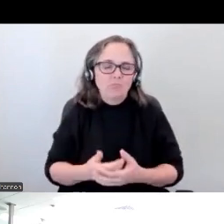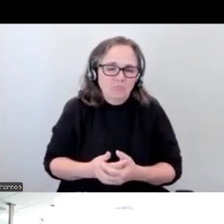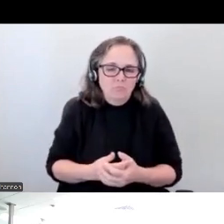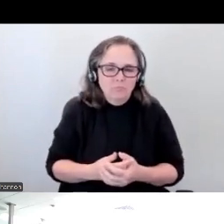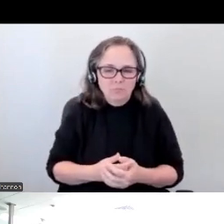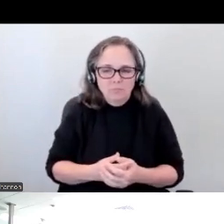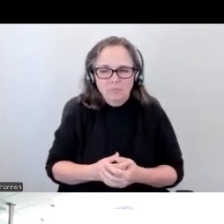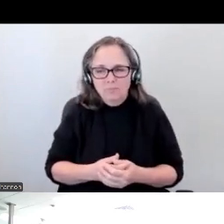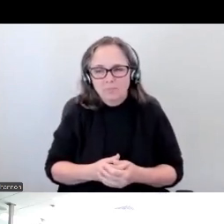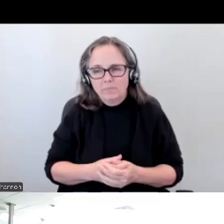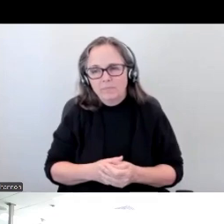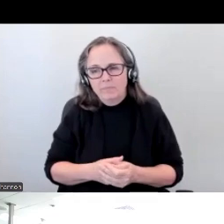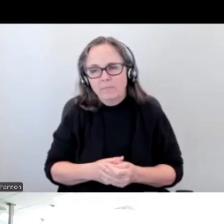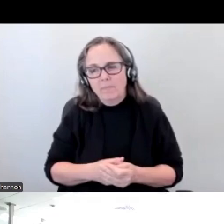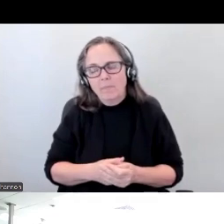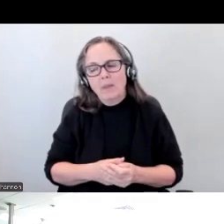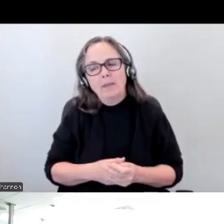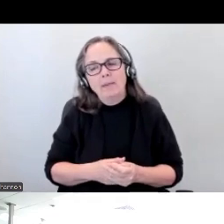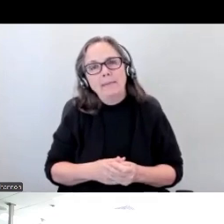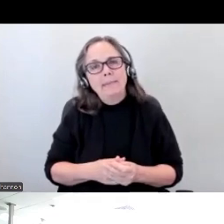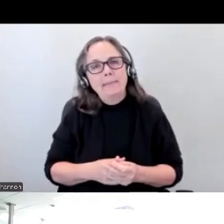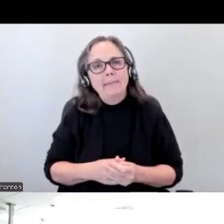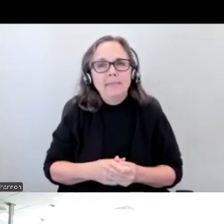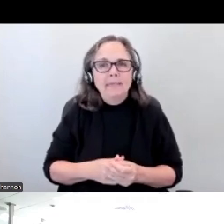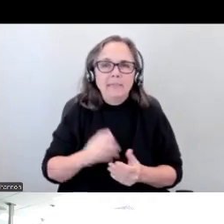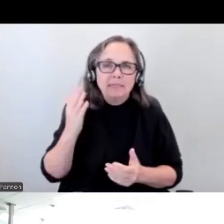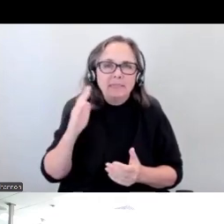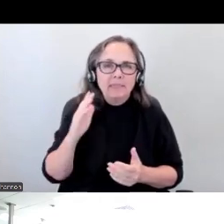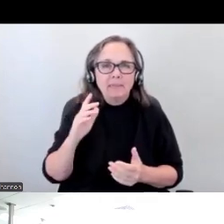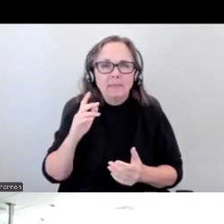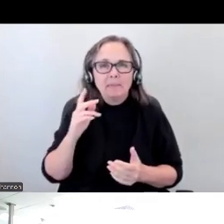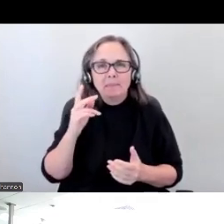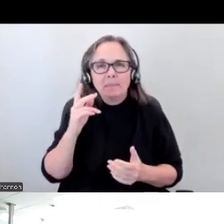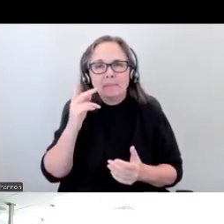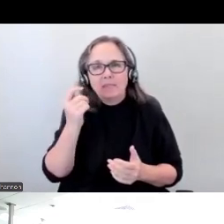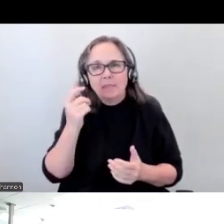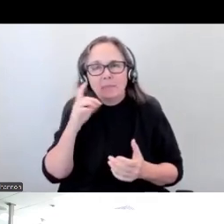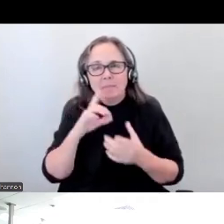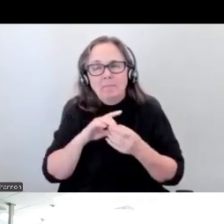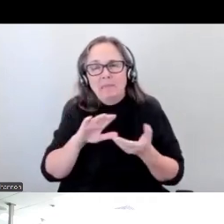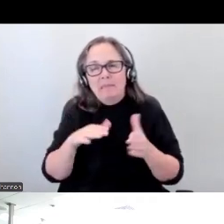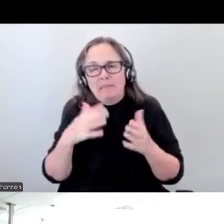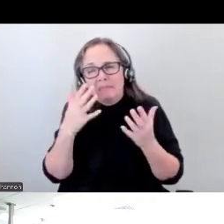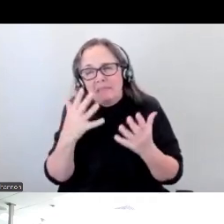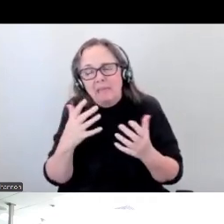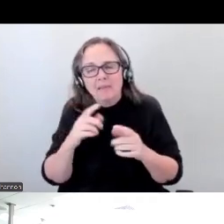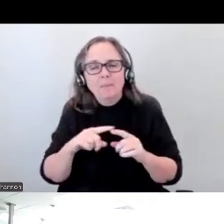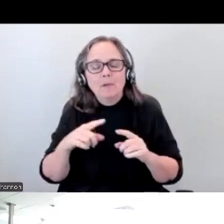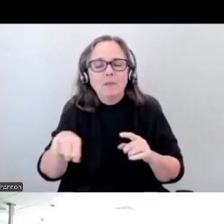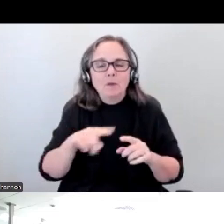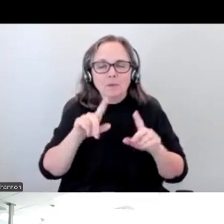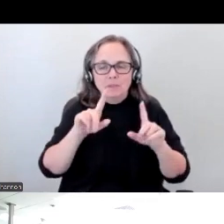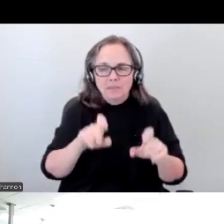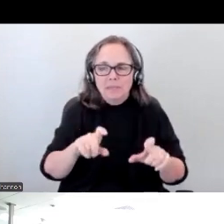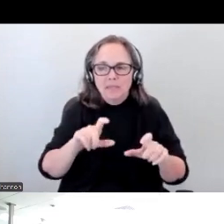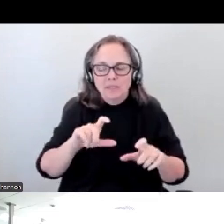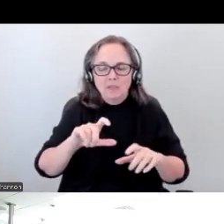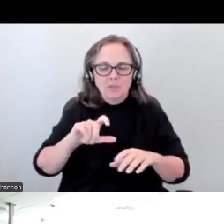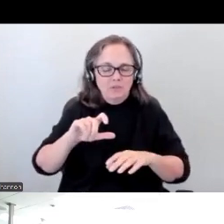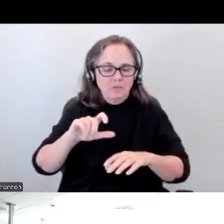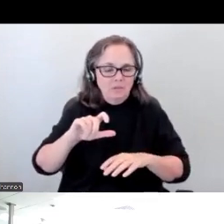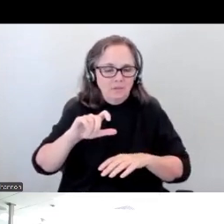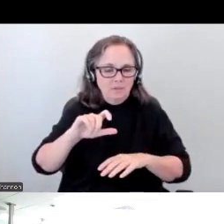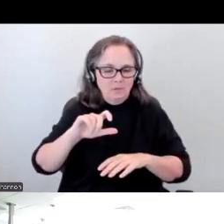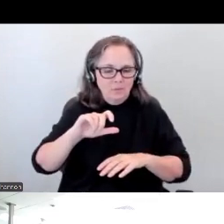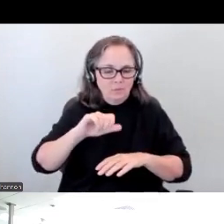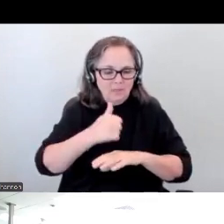Um, it it sounds a little morbid, but the reality is these tests were designed when the average life expectancy